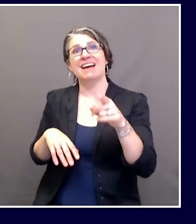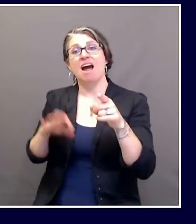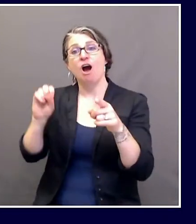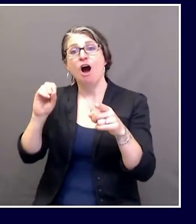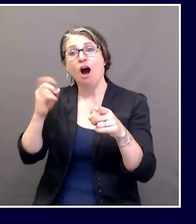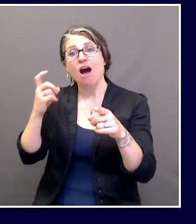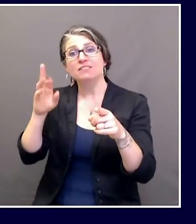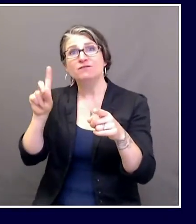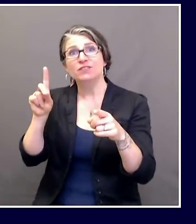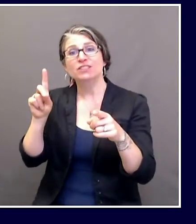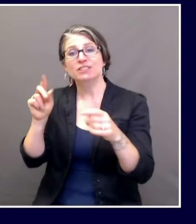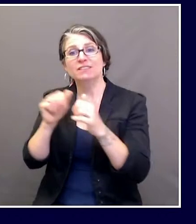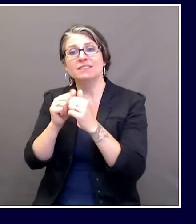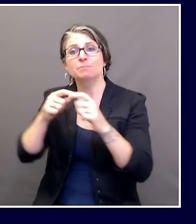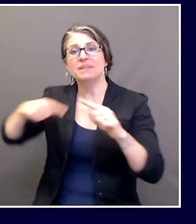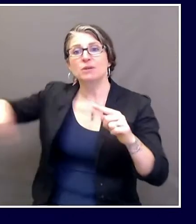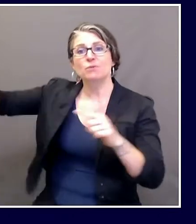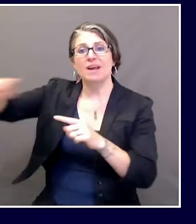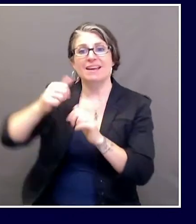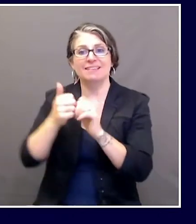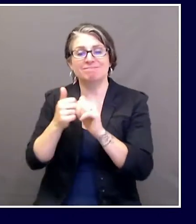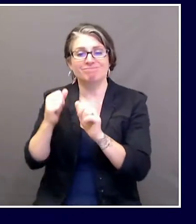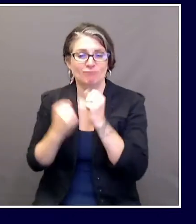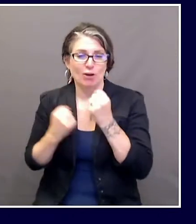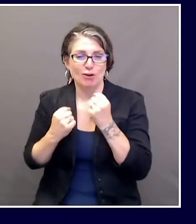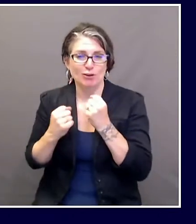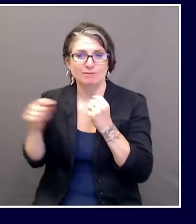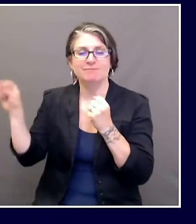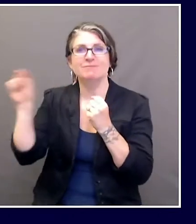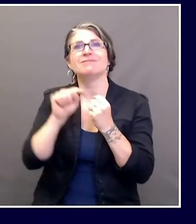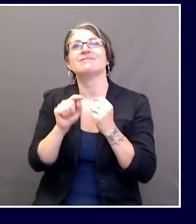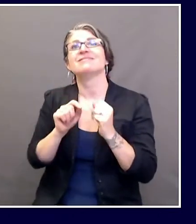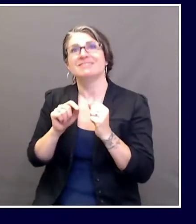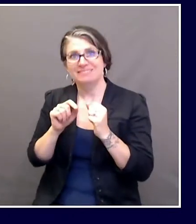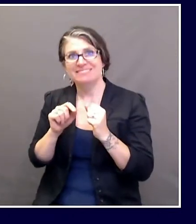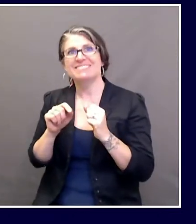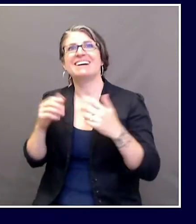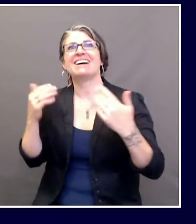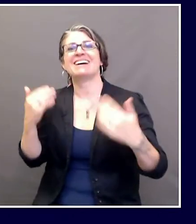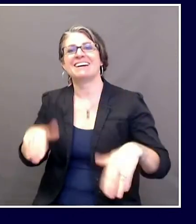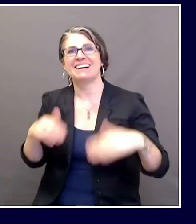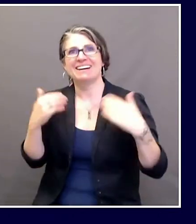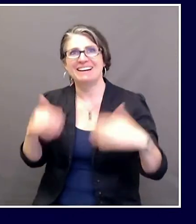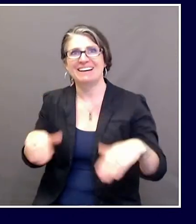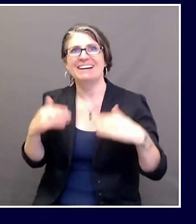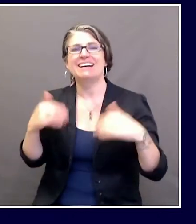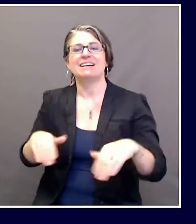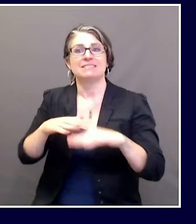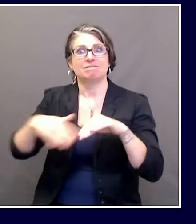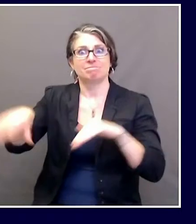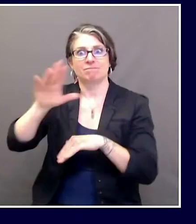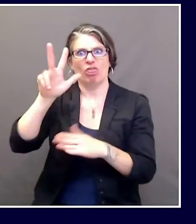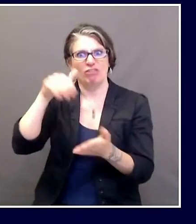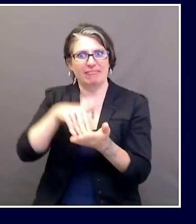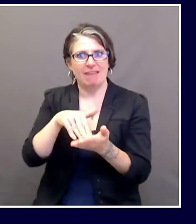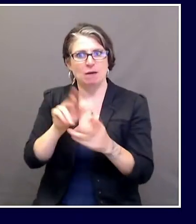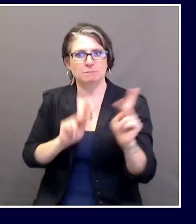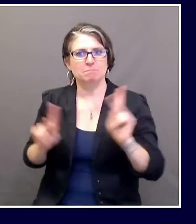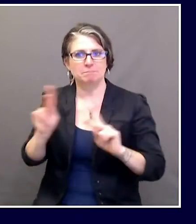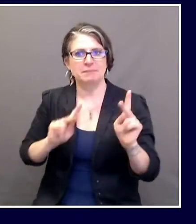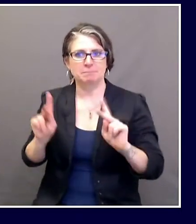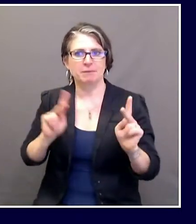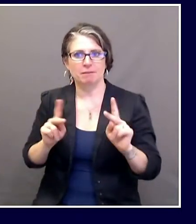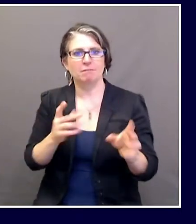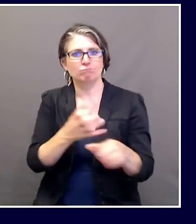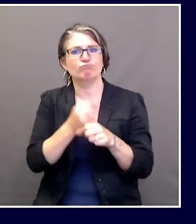5,365 people got these incentives. The most popular incentive was the LL Bean gift card, with